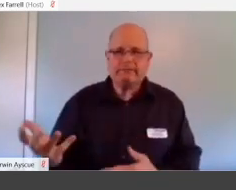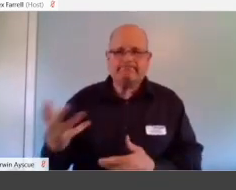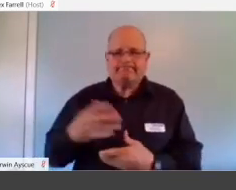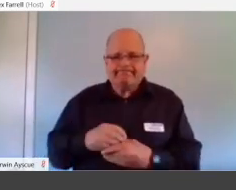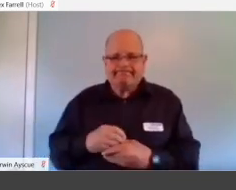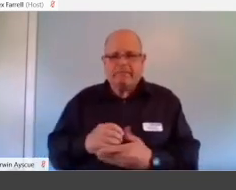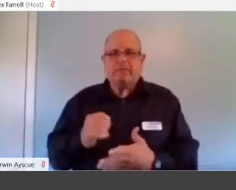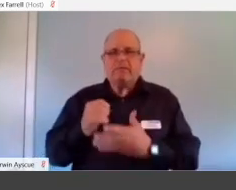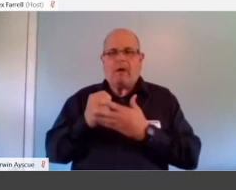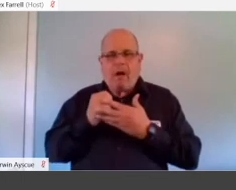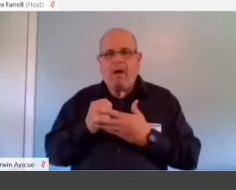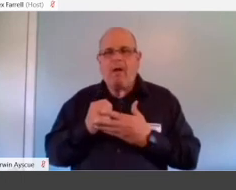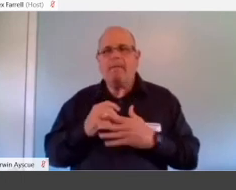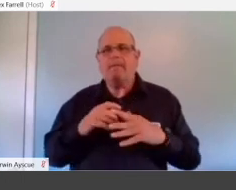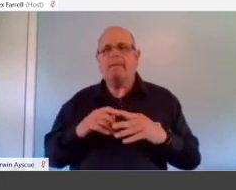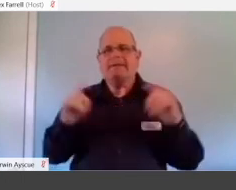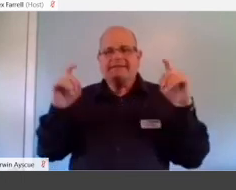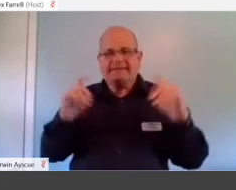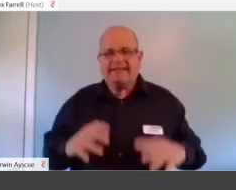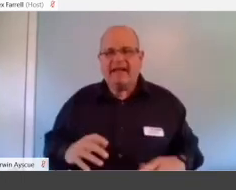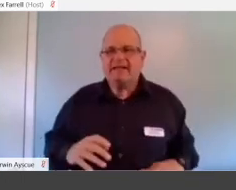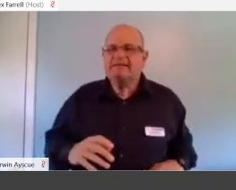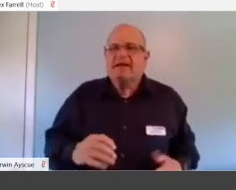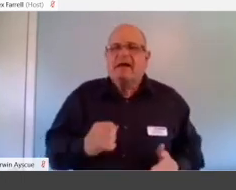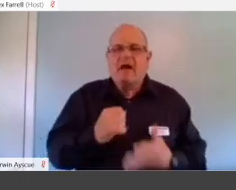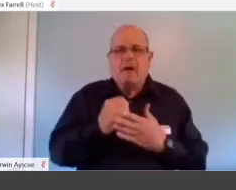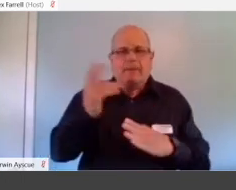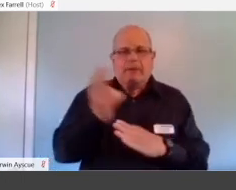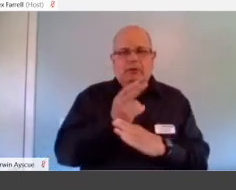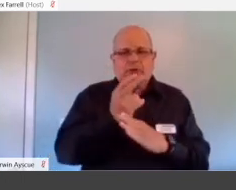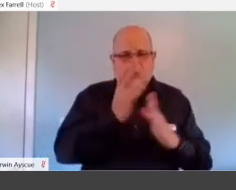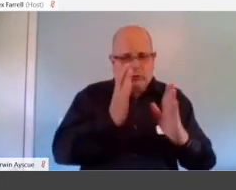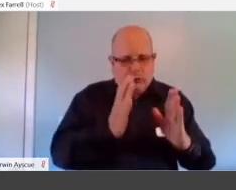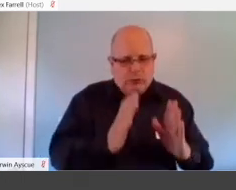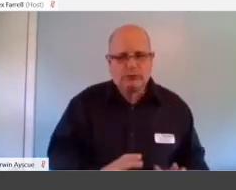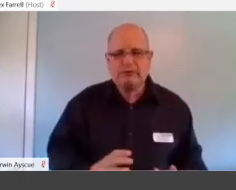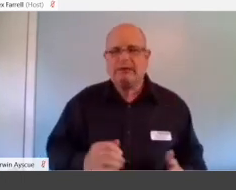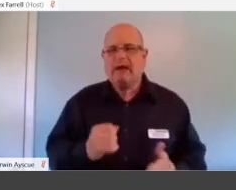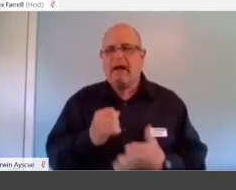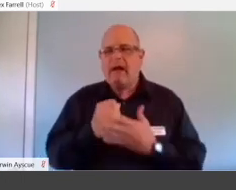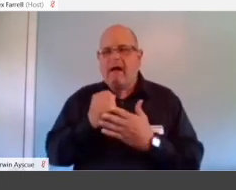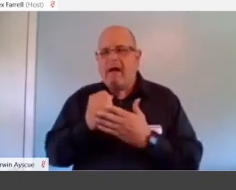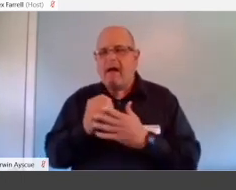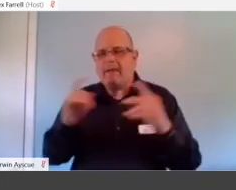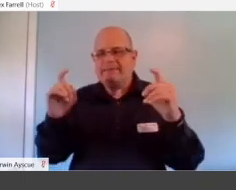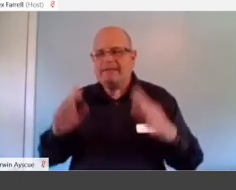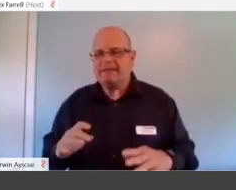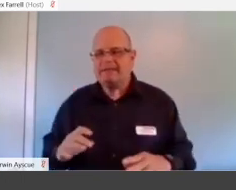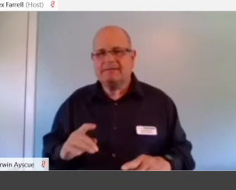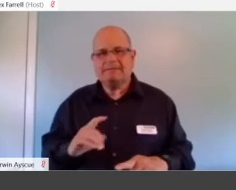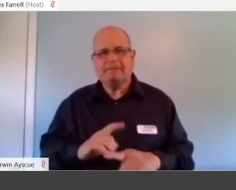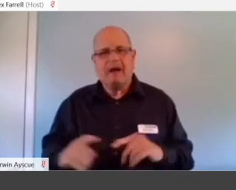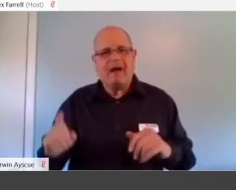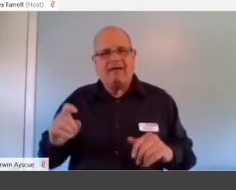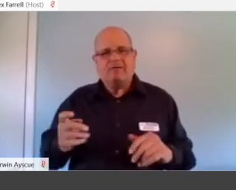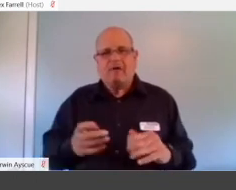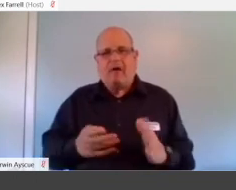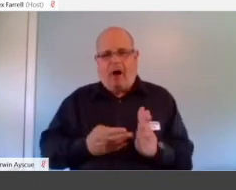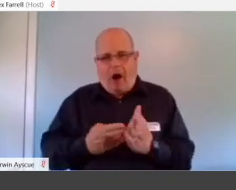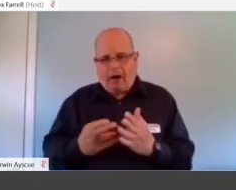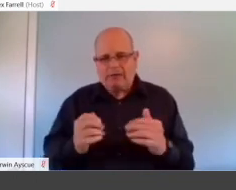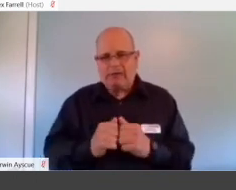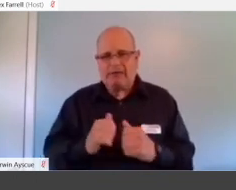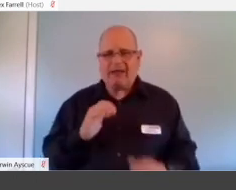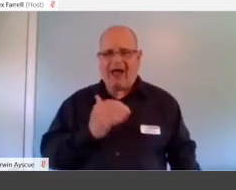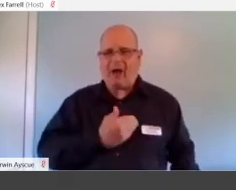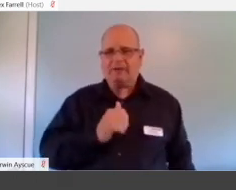need to do the user research we need to do all of it. But if we're not honest and transparent with ourselves,